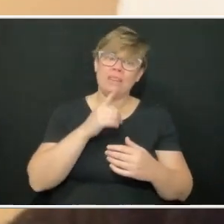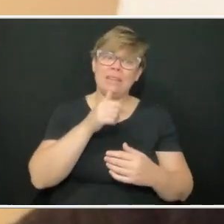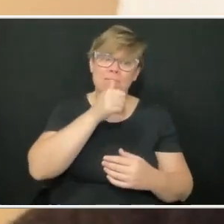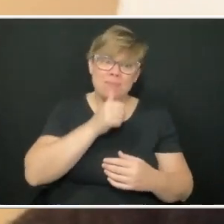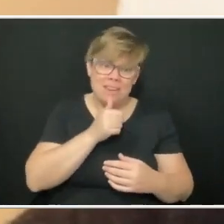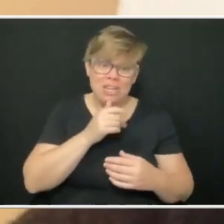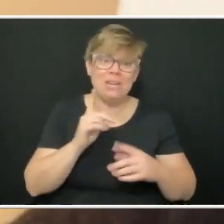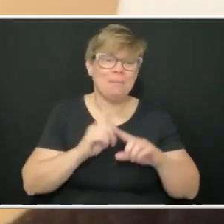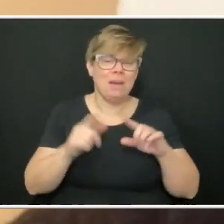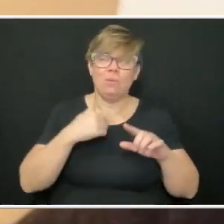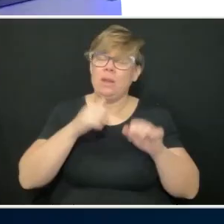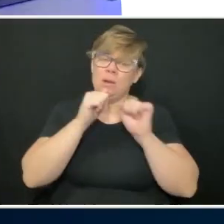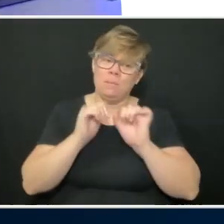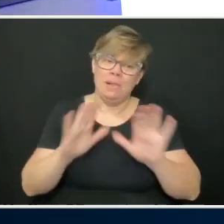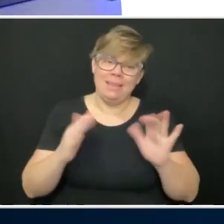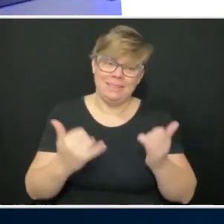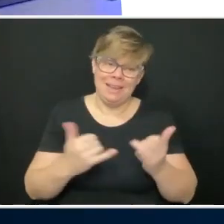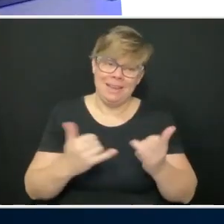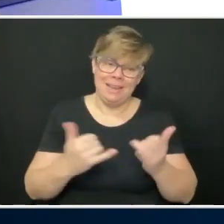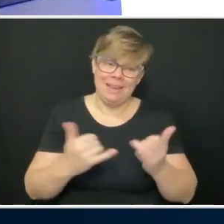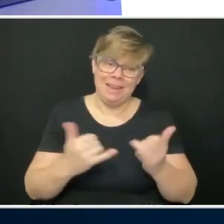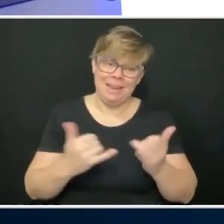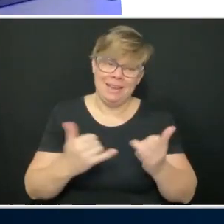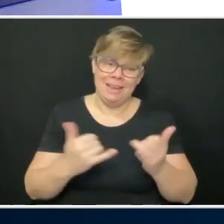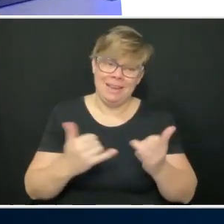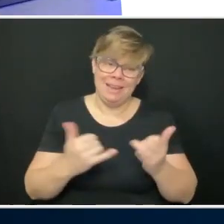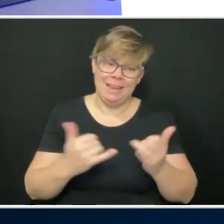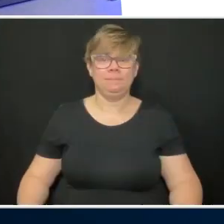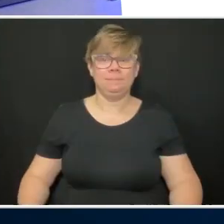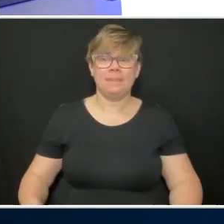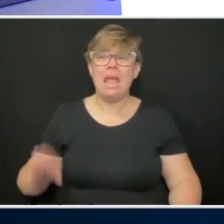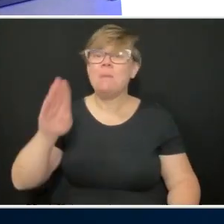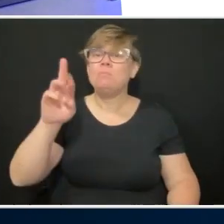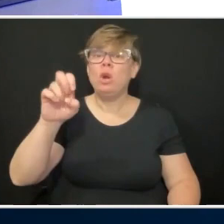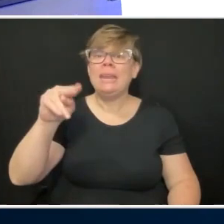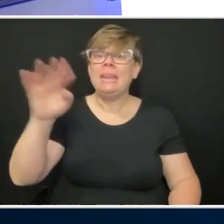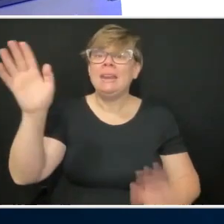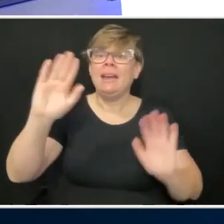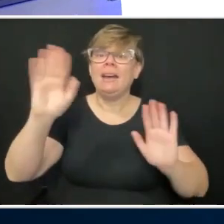very, very blessed. Brendon, can we get a little wave from you?